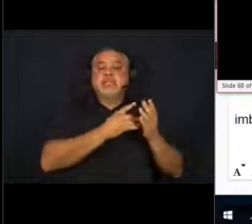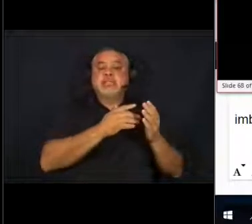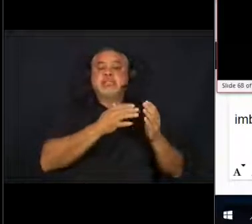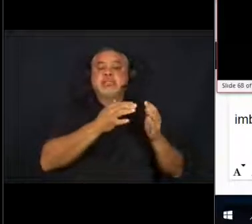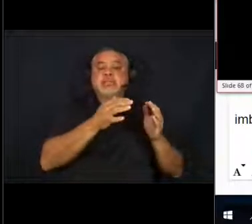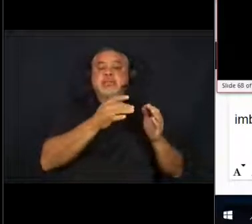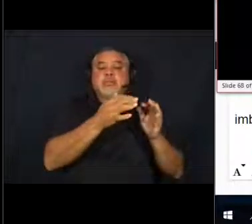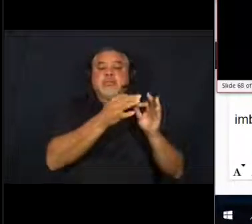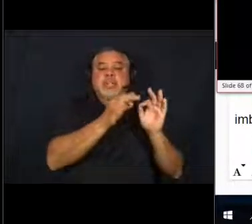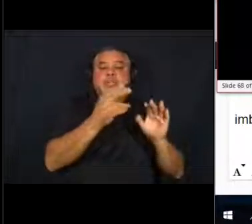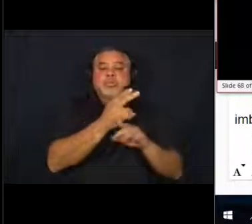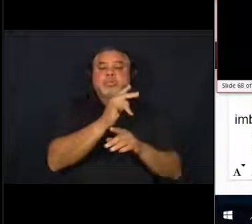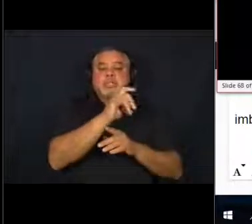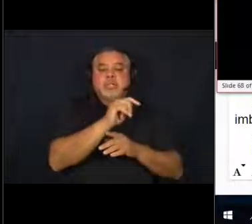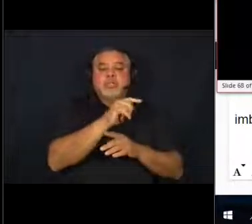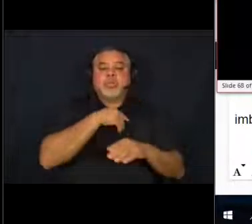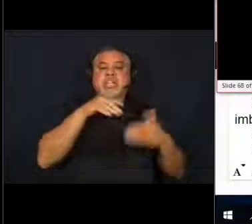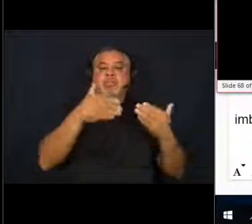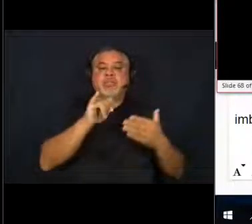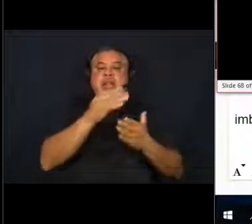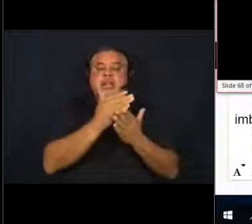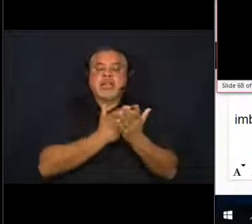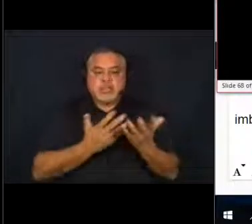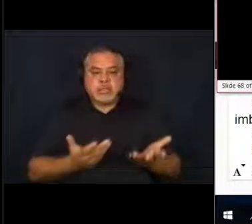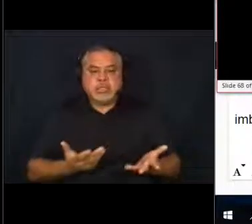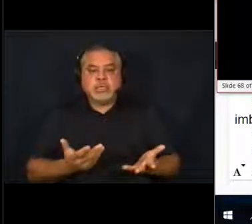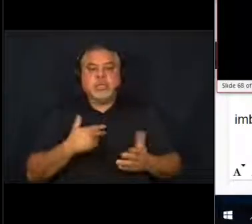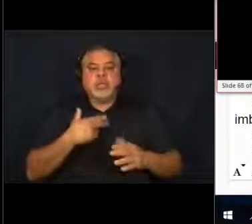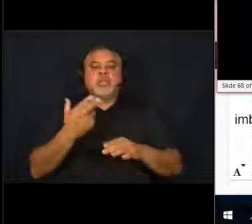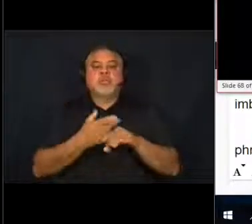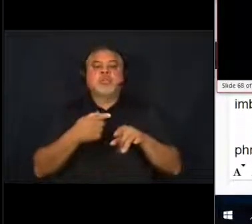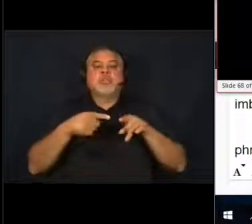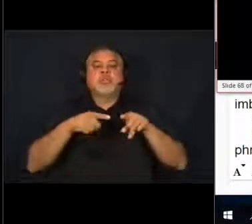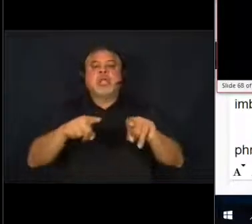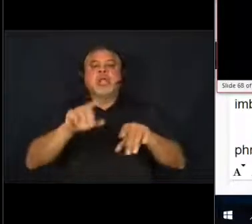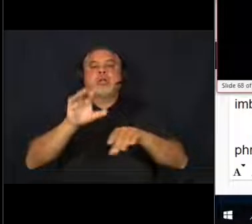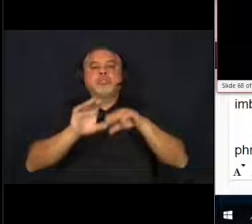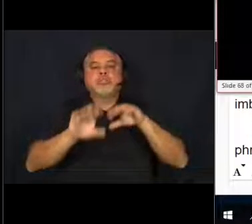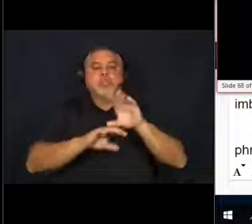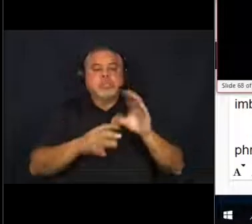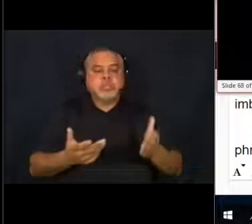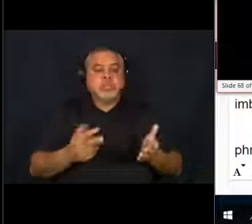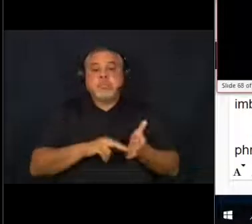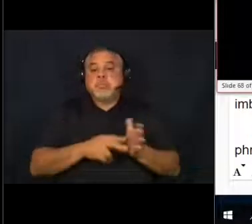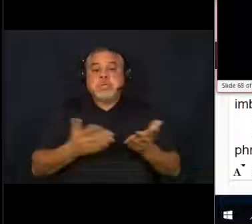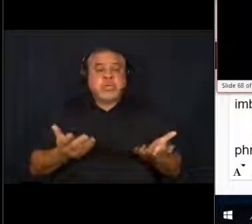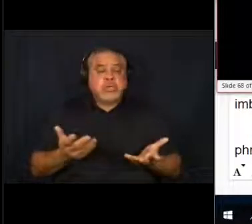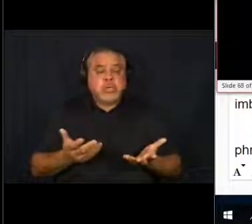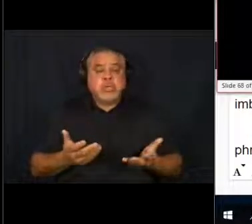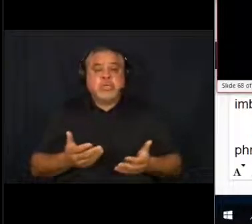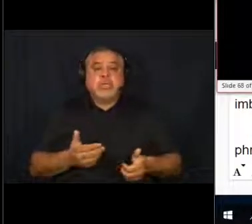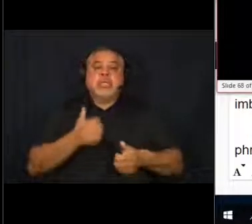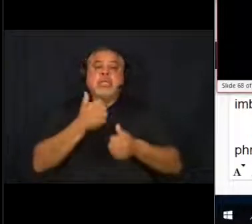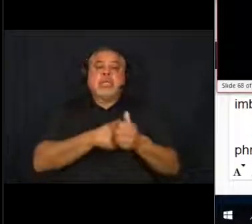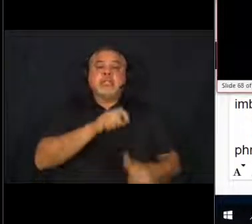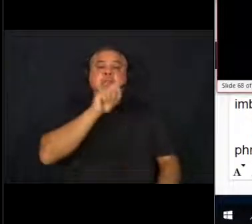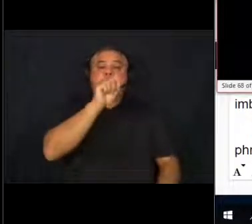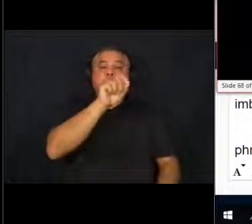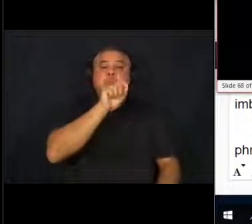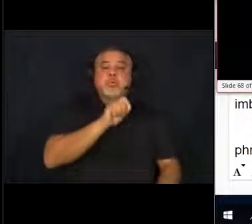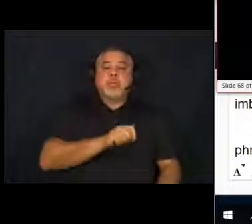list, we're introducing this list. And we want to use parallel construction. And what does that mean? Well, each bullet point either